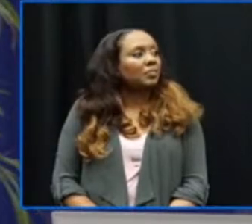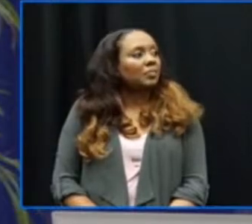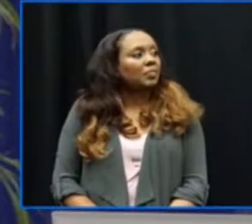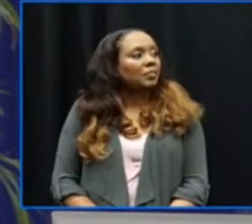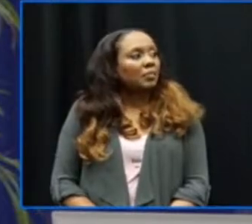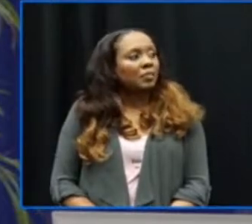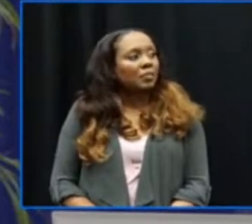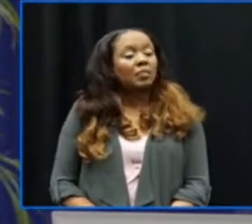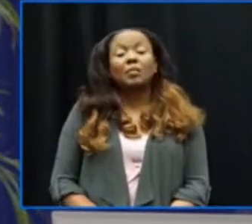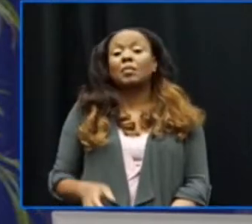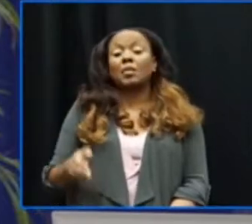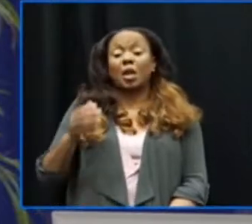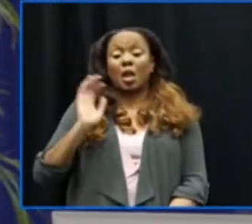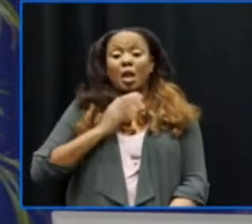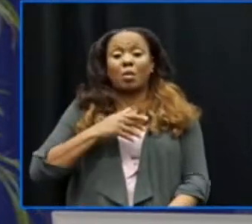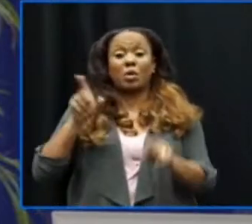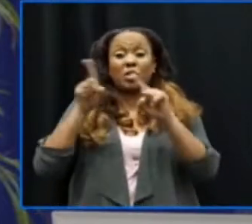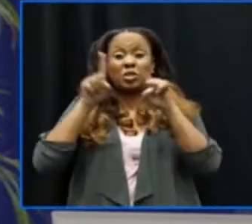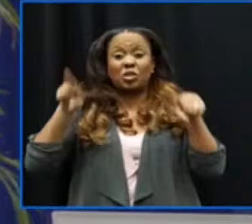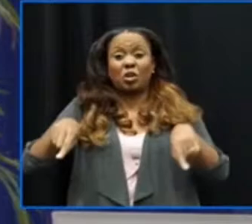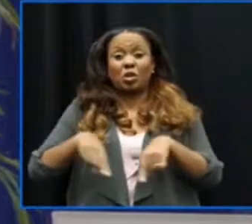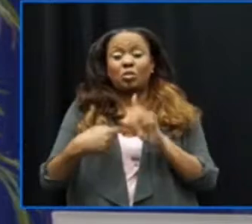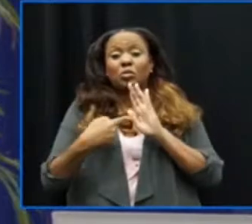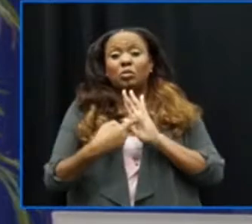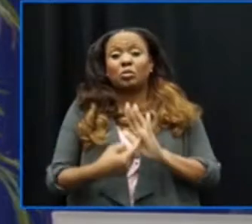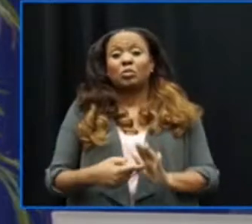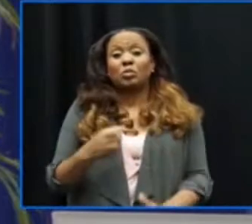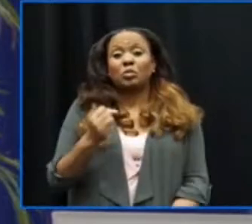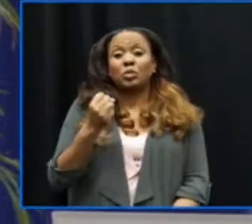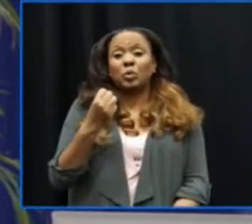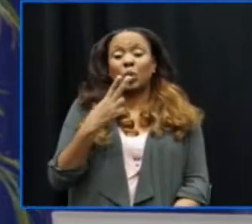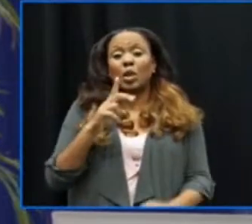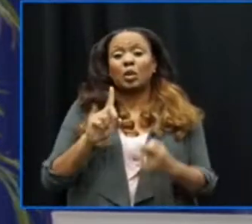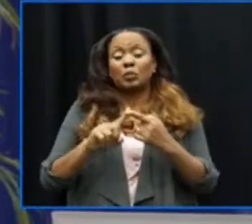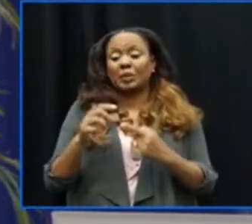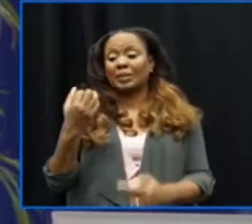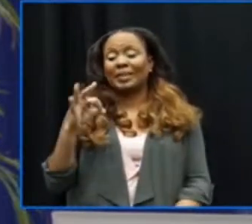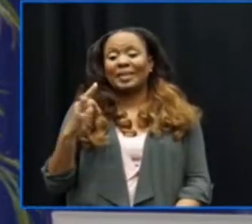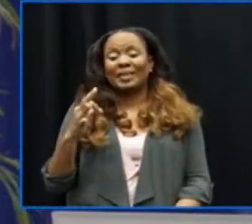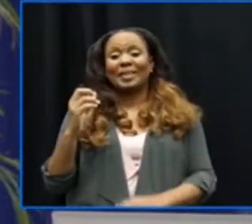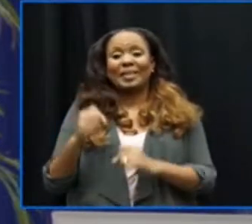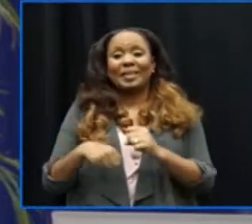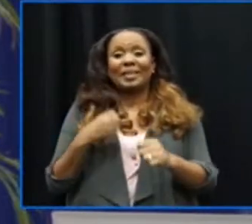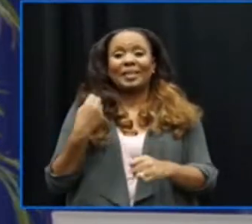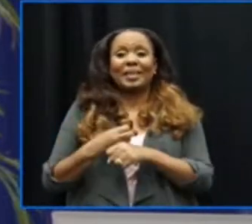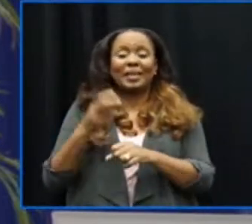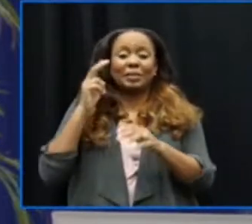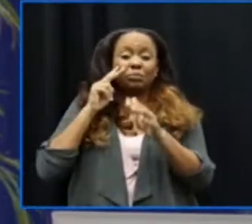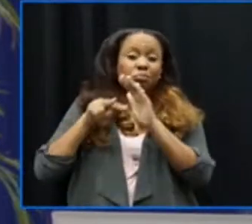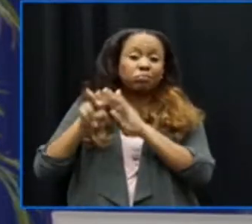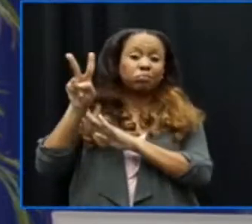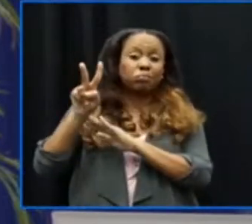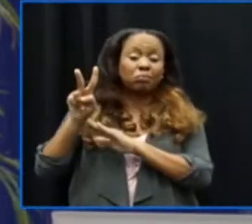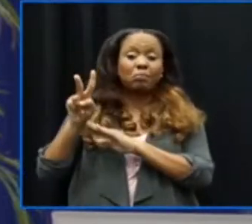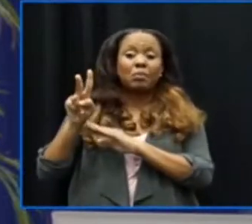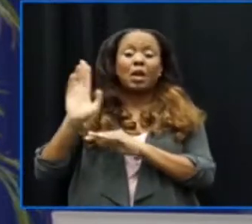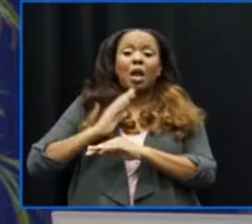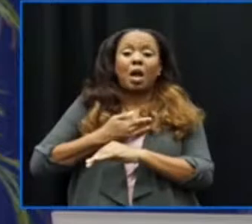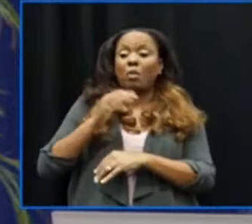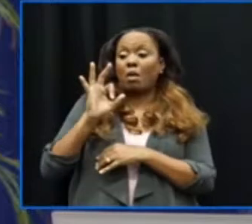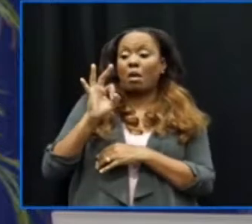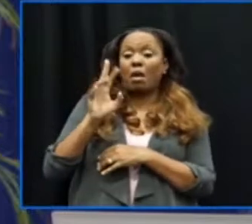is important when we look at this to realize this is not a prediction. This is a timely reminder that if we do